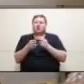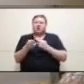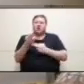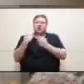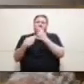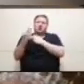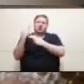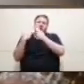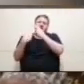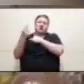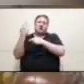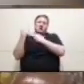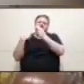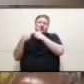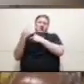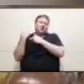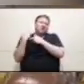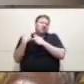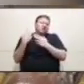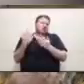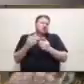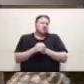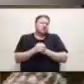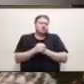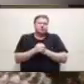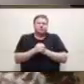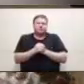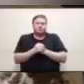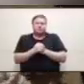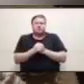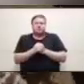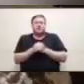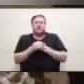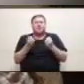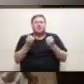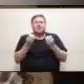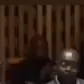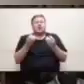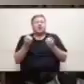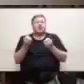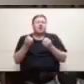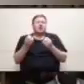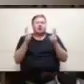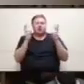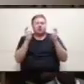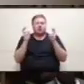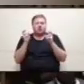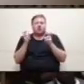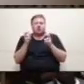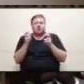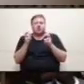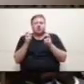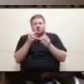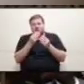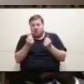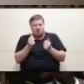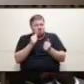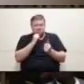here. There's too many issues, and some I've not allowed further follow-ups.